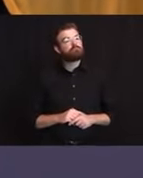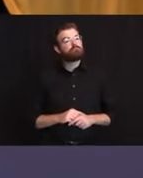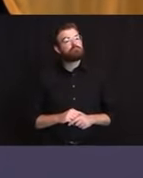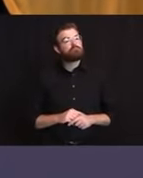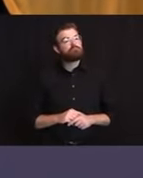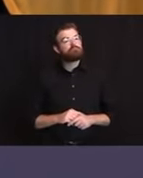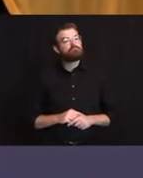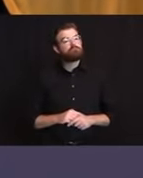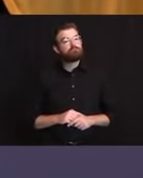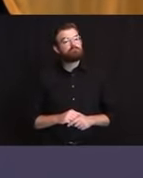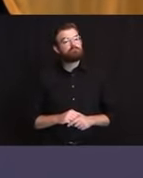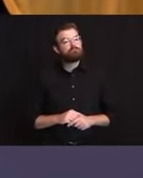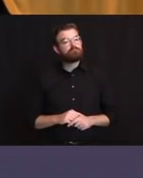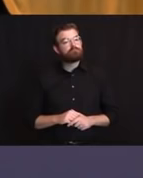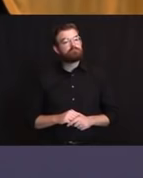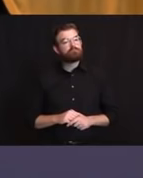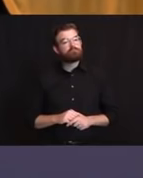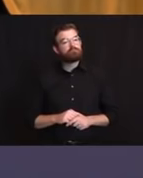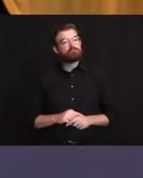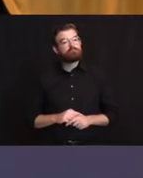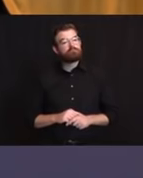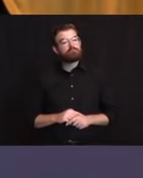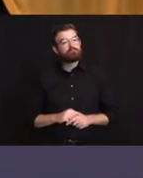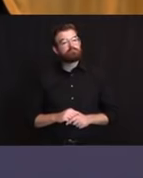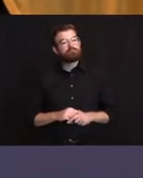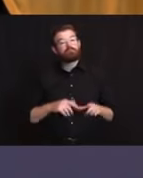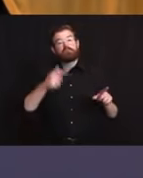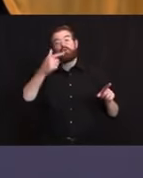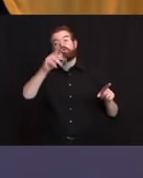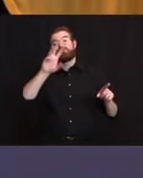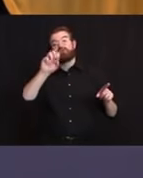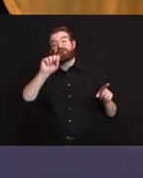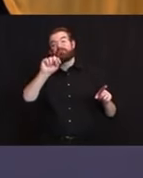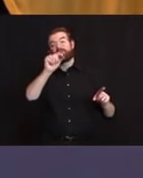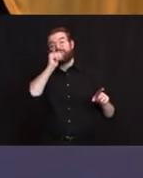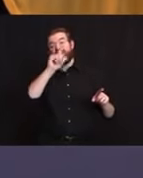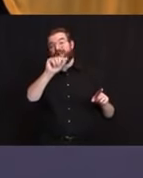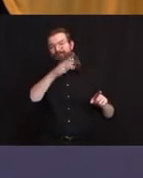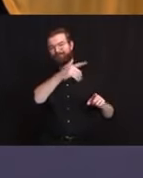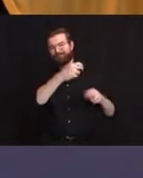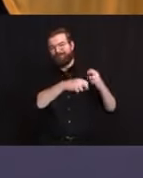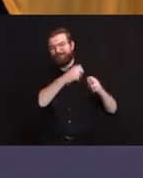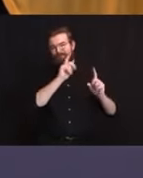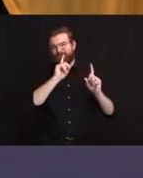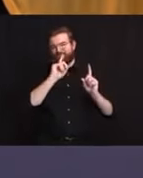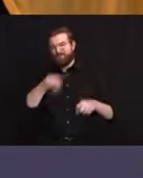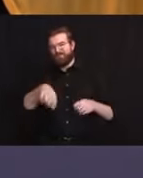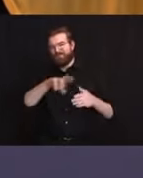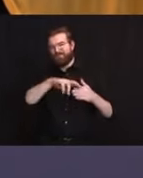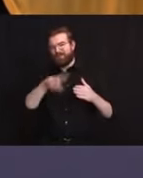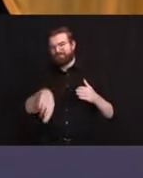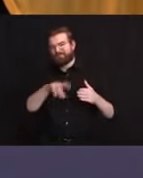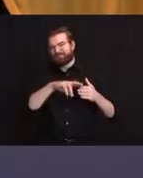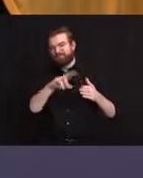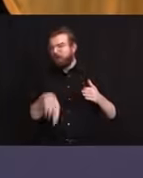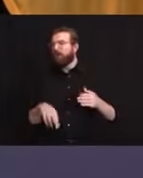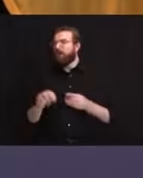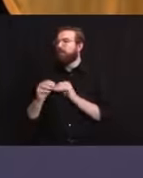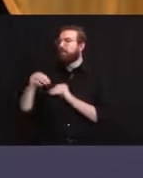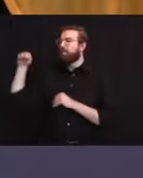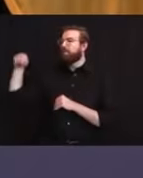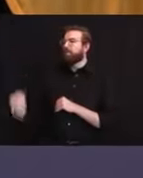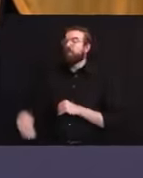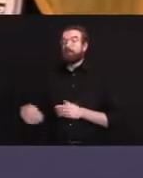out long-term care. Anything you want to add on what we need to see in terms of data? And lastly, how you're defining